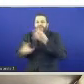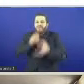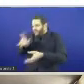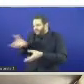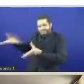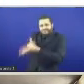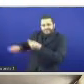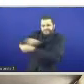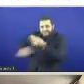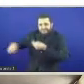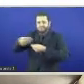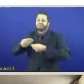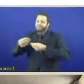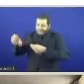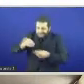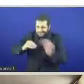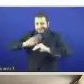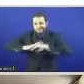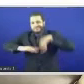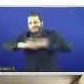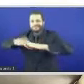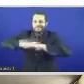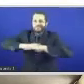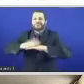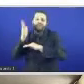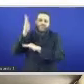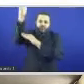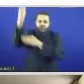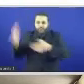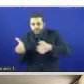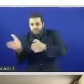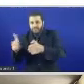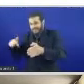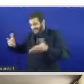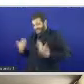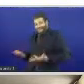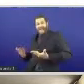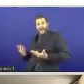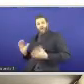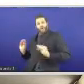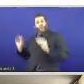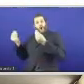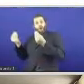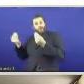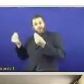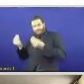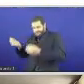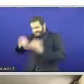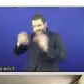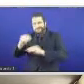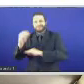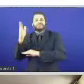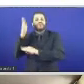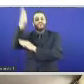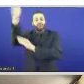Thank you so much, Mersi. And I think you highlighted two things for me. One is the importance of systemic